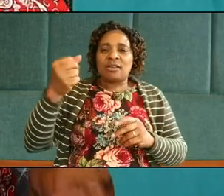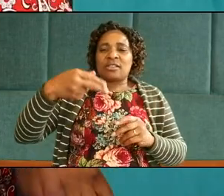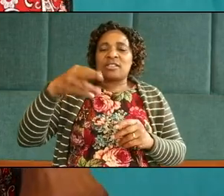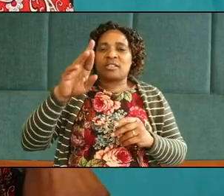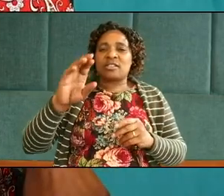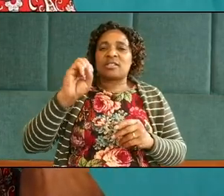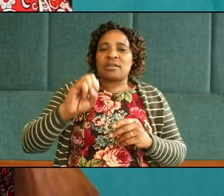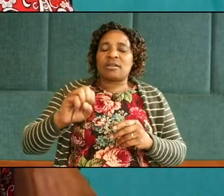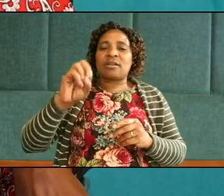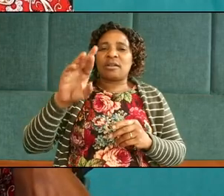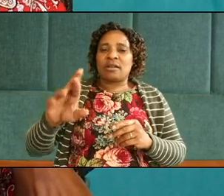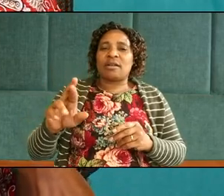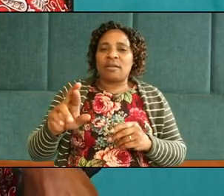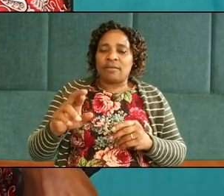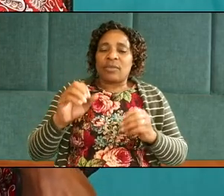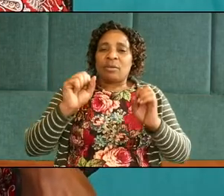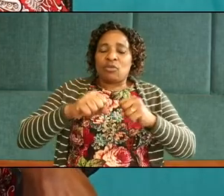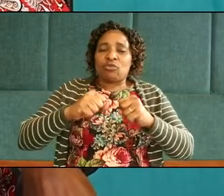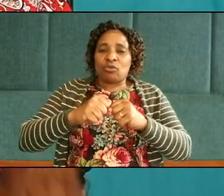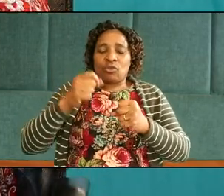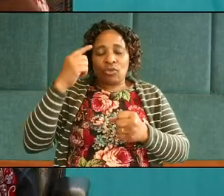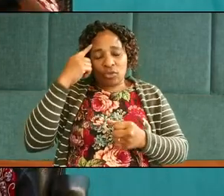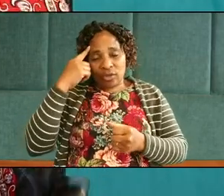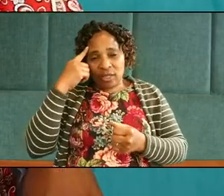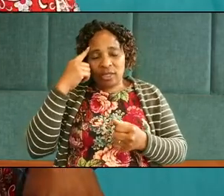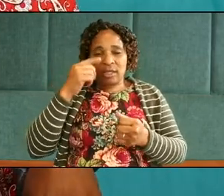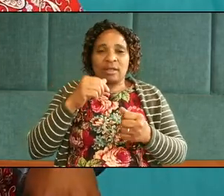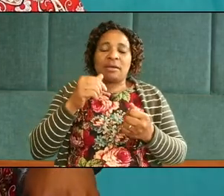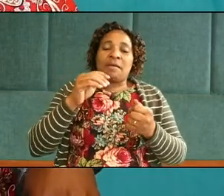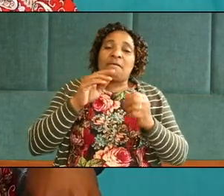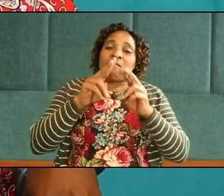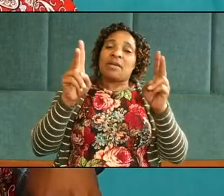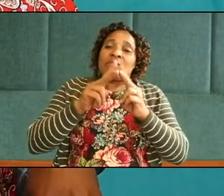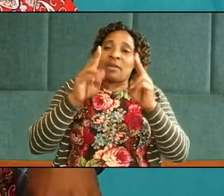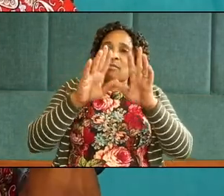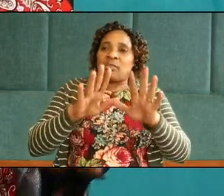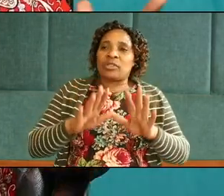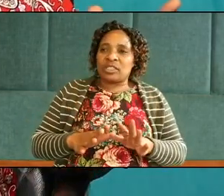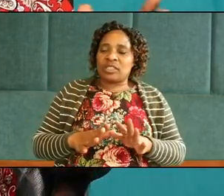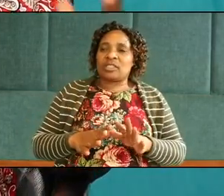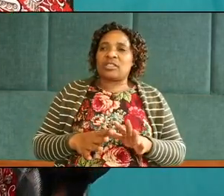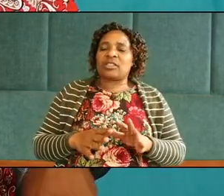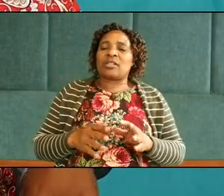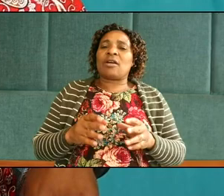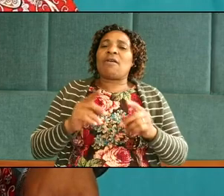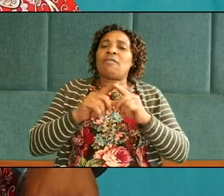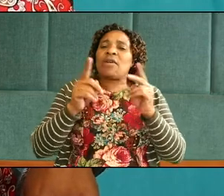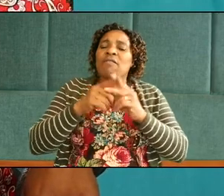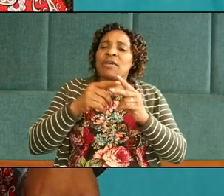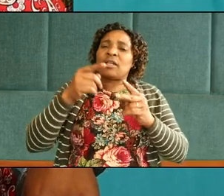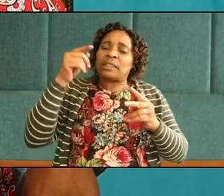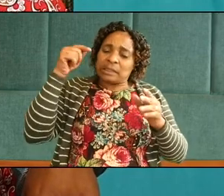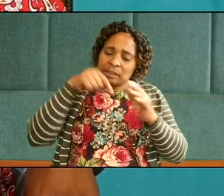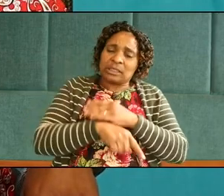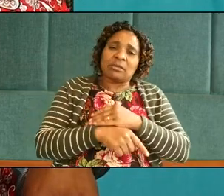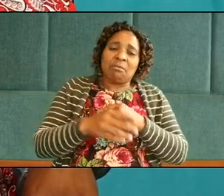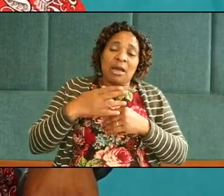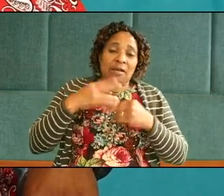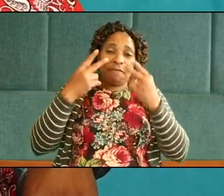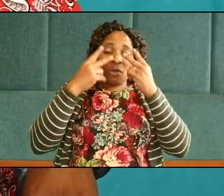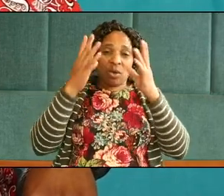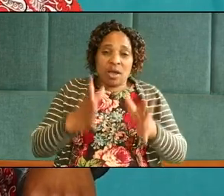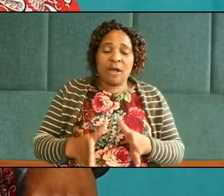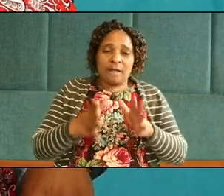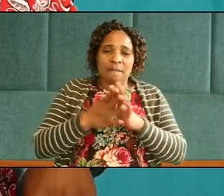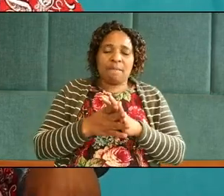really enjoyed the What Do You Think section and having these discussions with you. They're very important, by the way, and very complex, mind you. But we